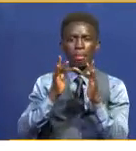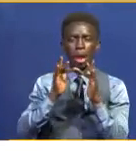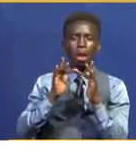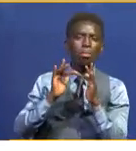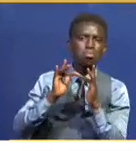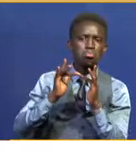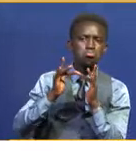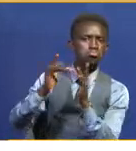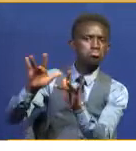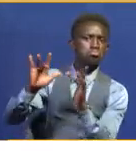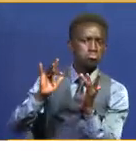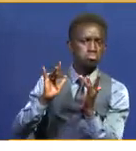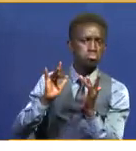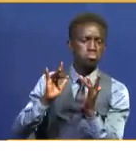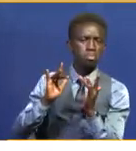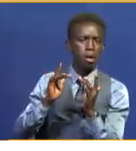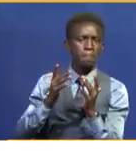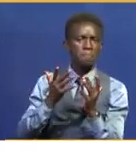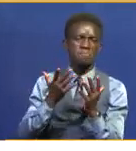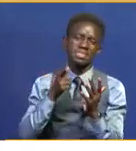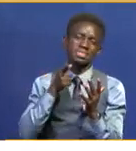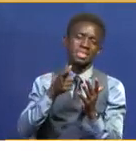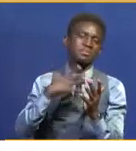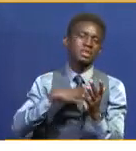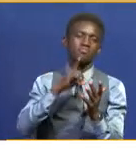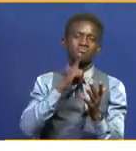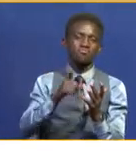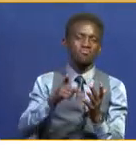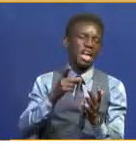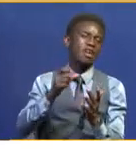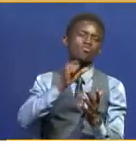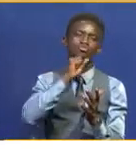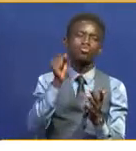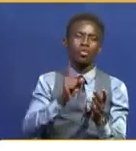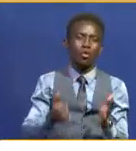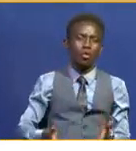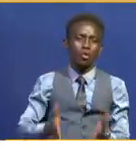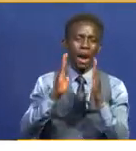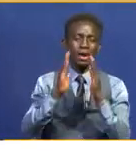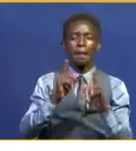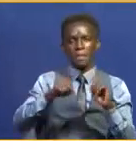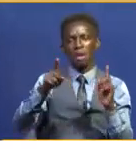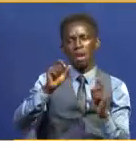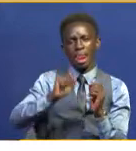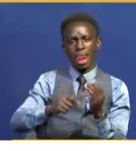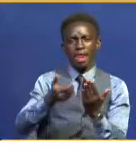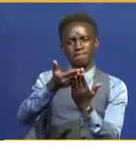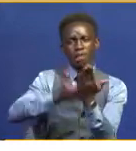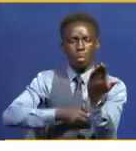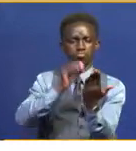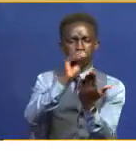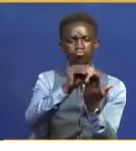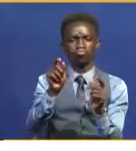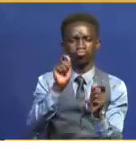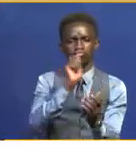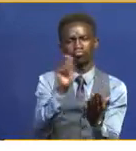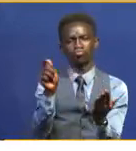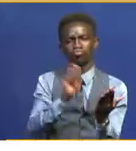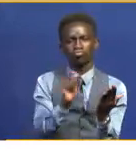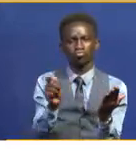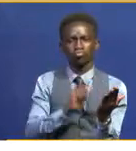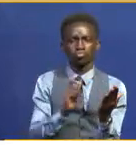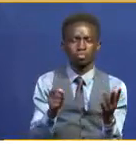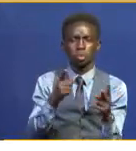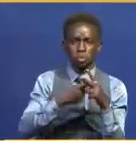I don't want to call it old school, but filling in forms and so on and so forth, so that we can, so that someone actually starts this journey of investing.